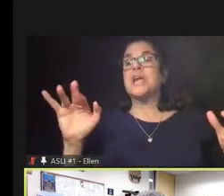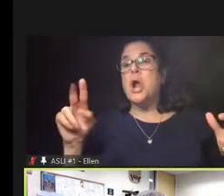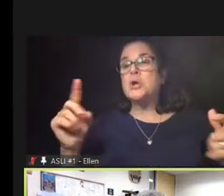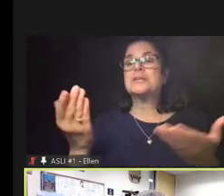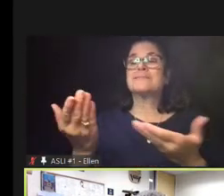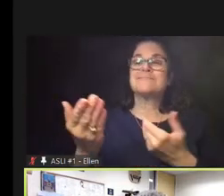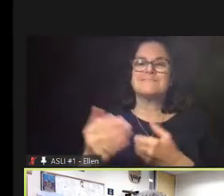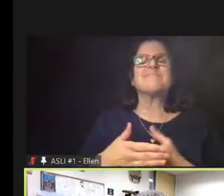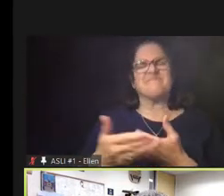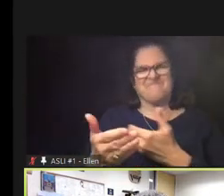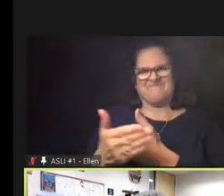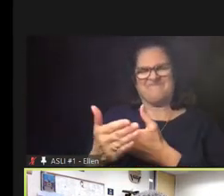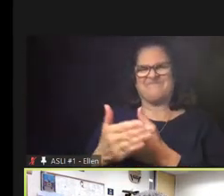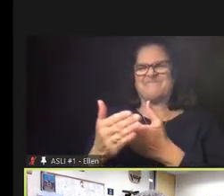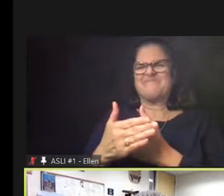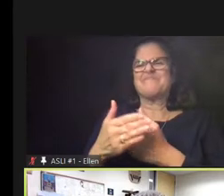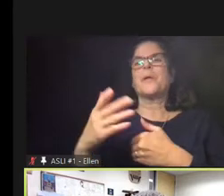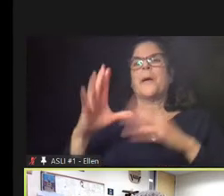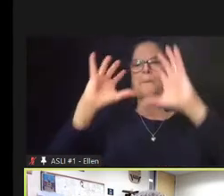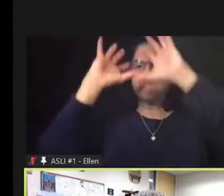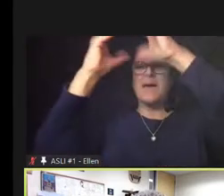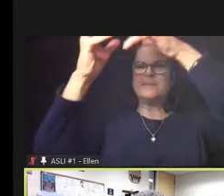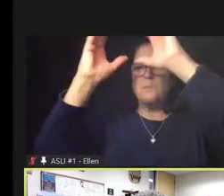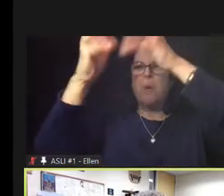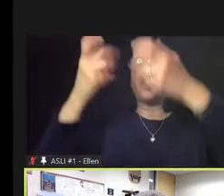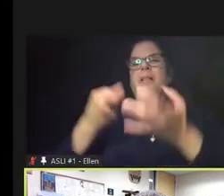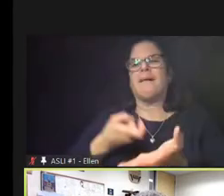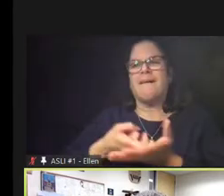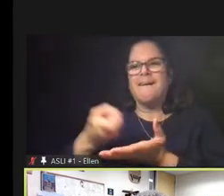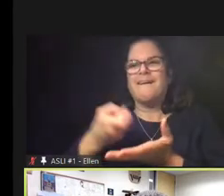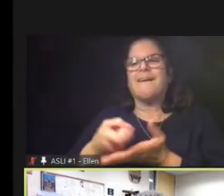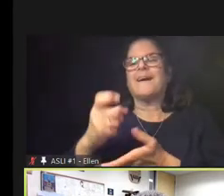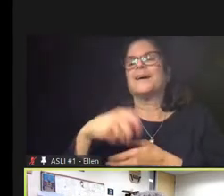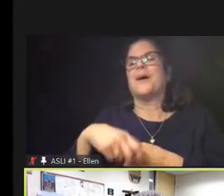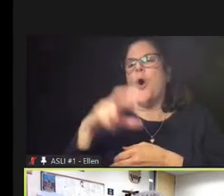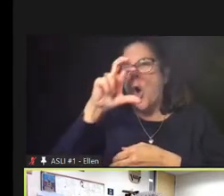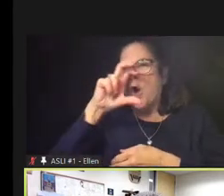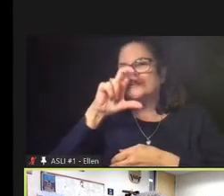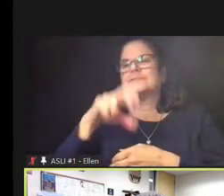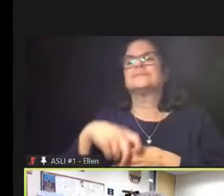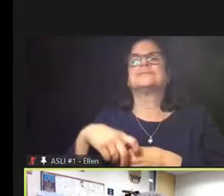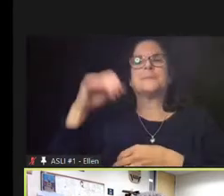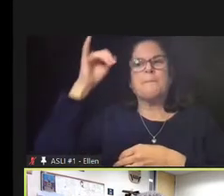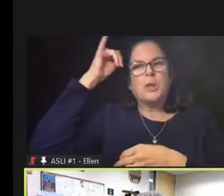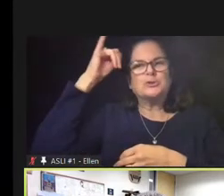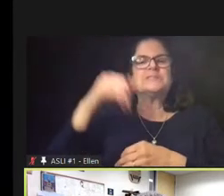games coming and going along the site, as well as a bridge that provides access between the two platforms.